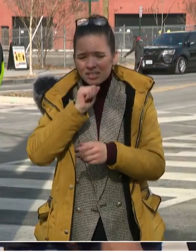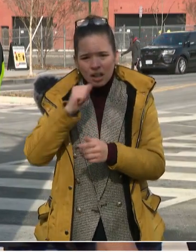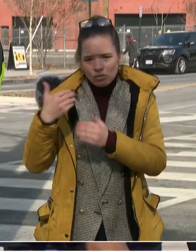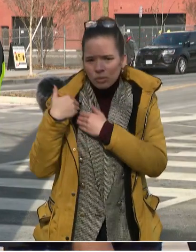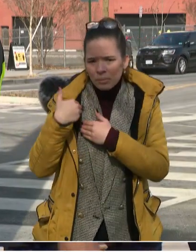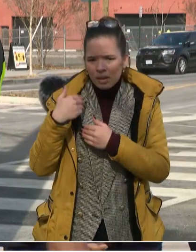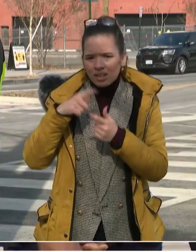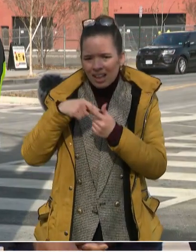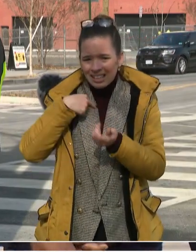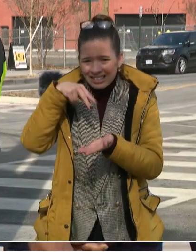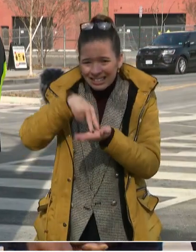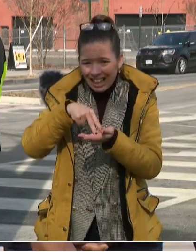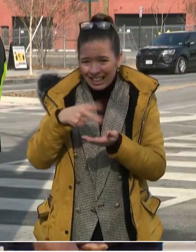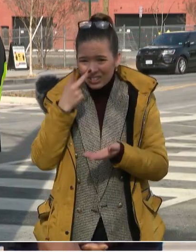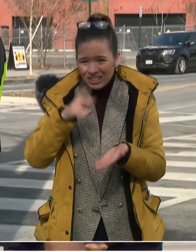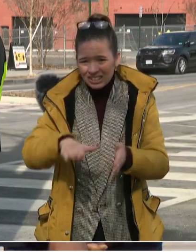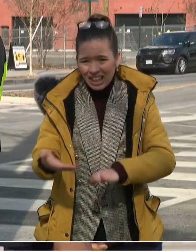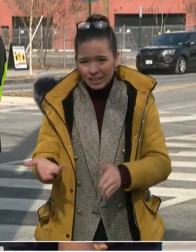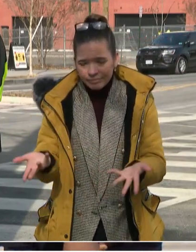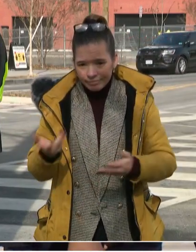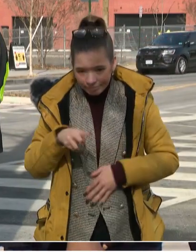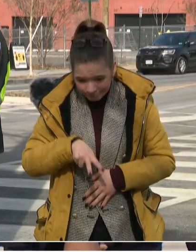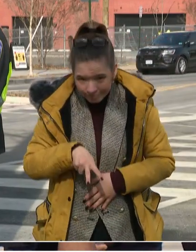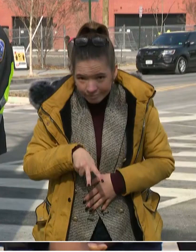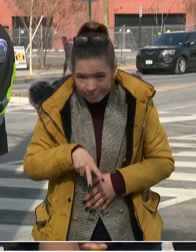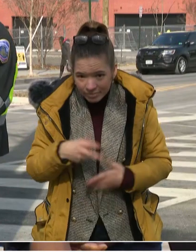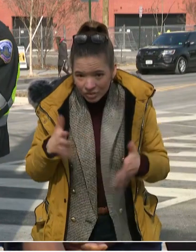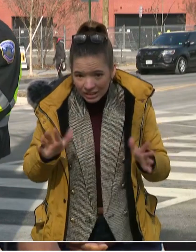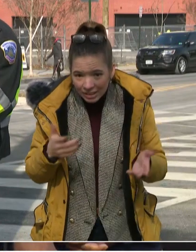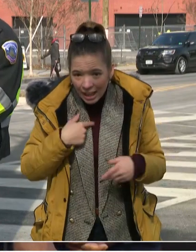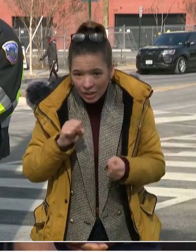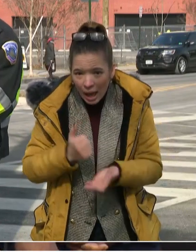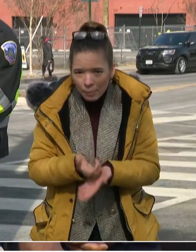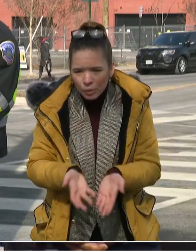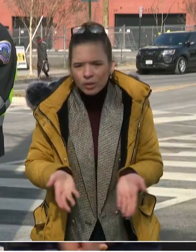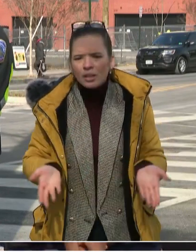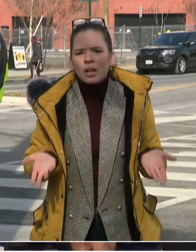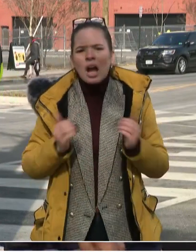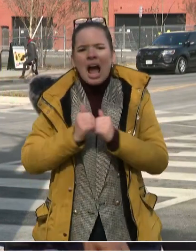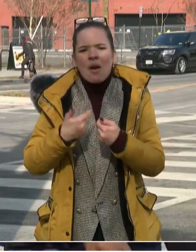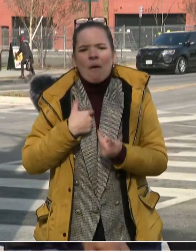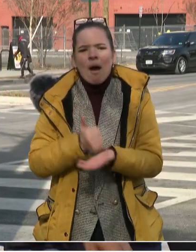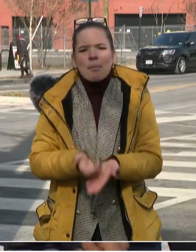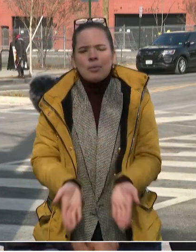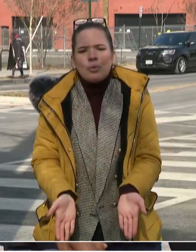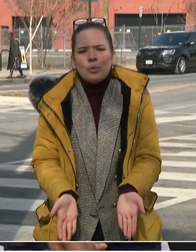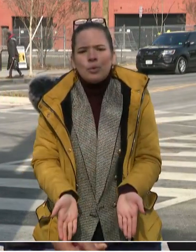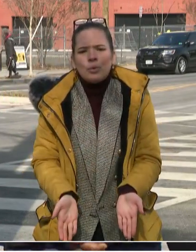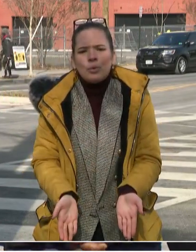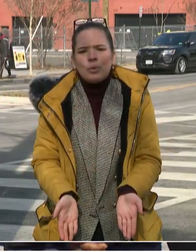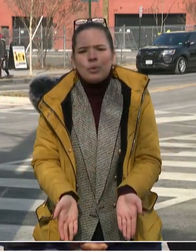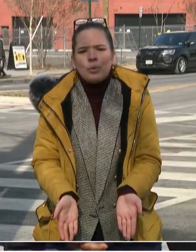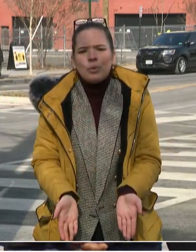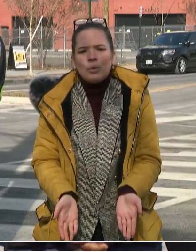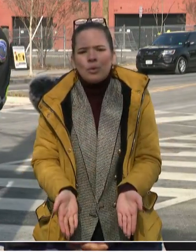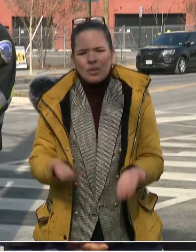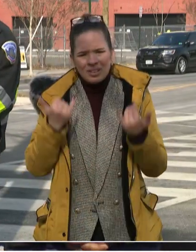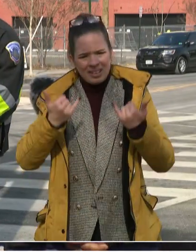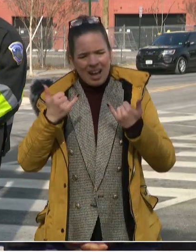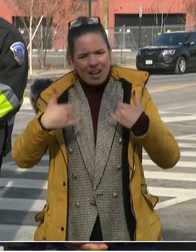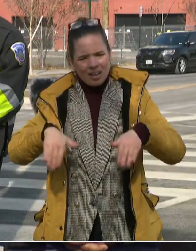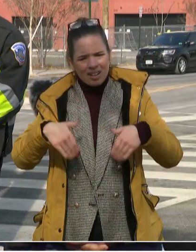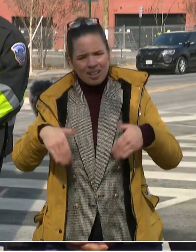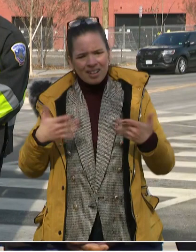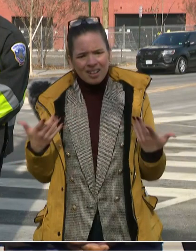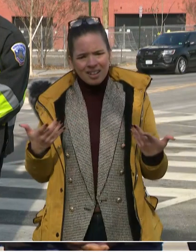over top of them when they dead. And how can we help them then? Right? I end up standing over top of them because they dead. Because the average person